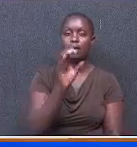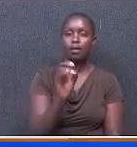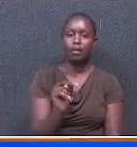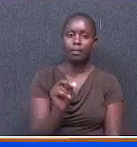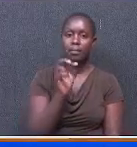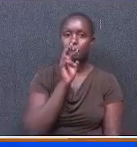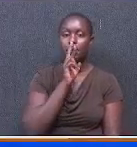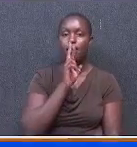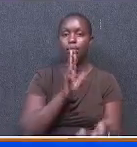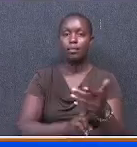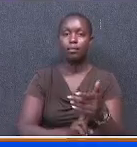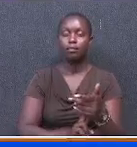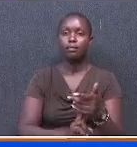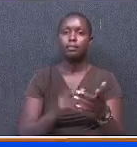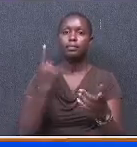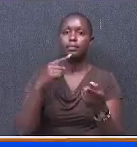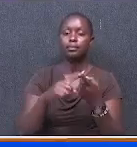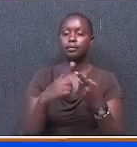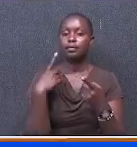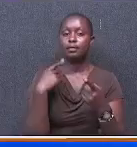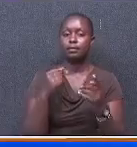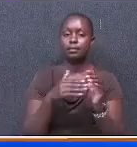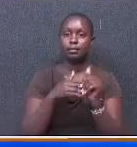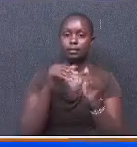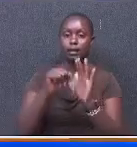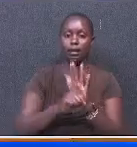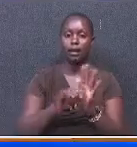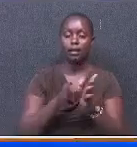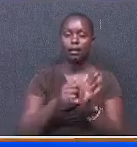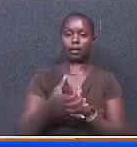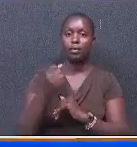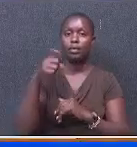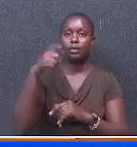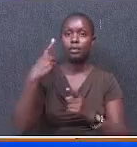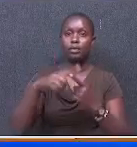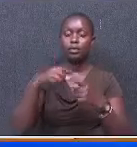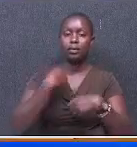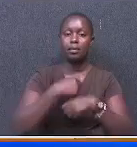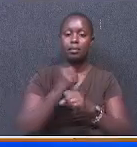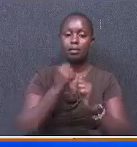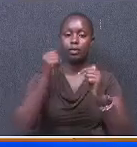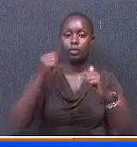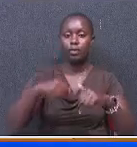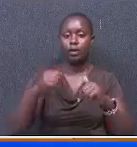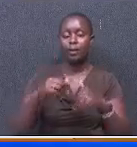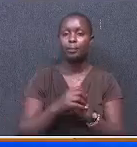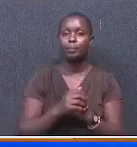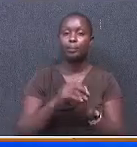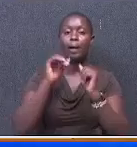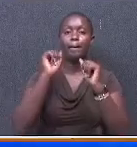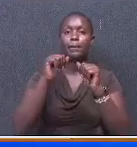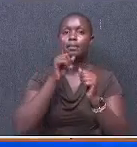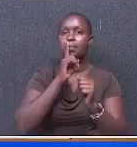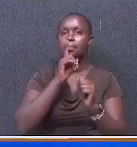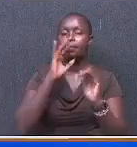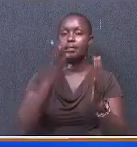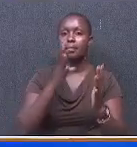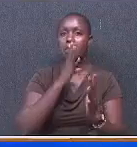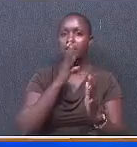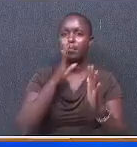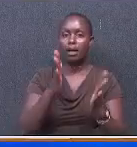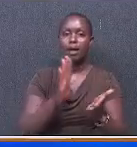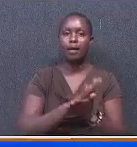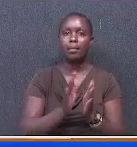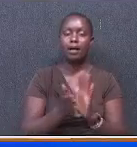voted for the current leadership that was supposed to be communicated today. I can say Speaker has just become a